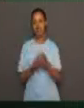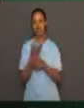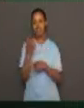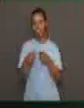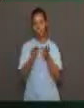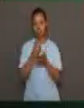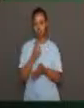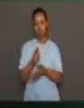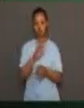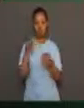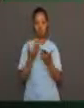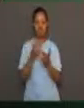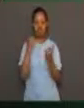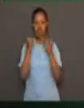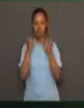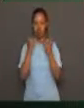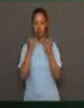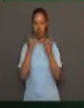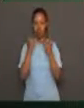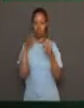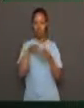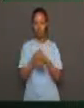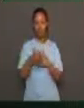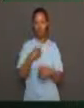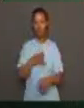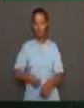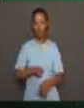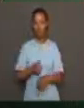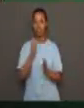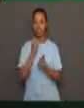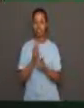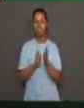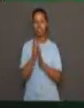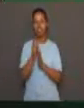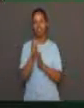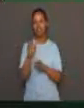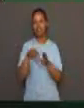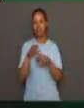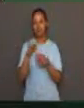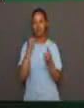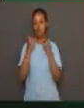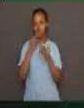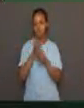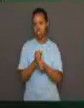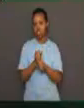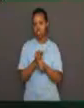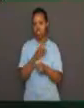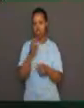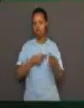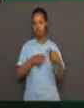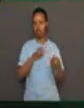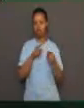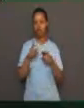The genome includes the information necessary for the embryo to develop properly. But the genome has a